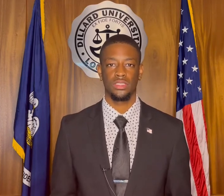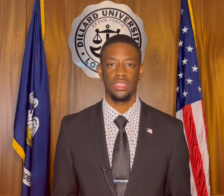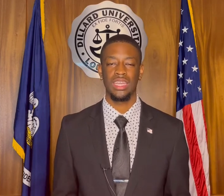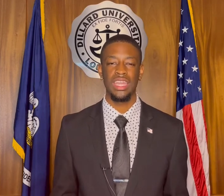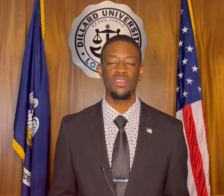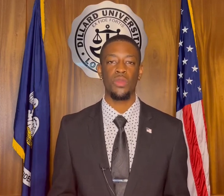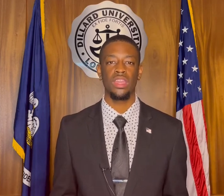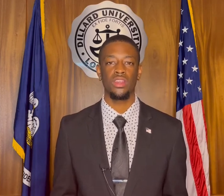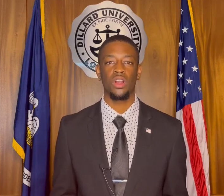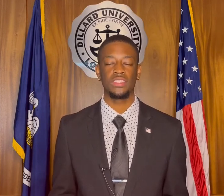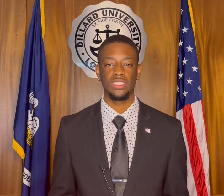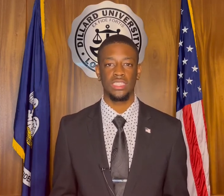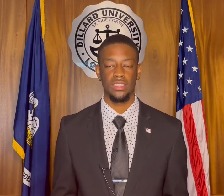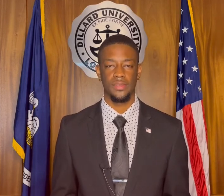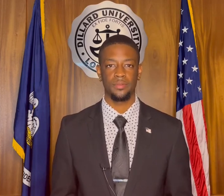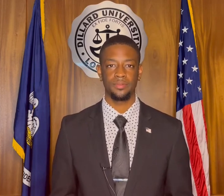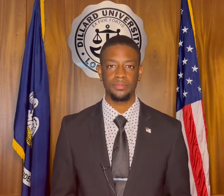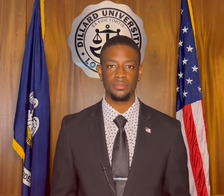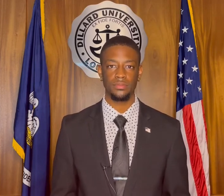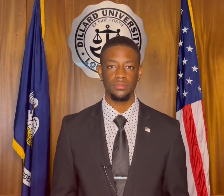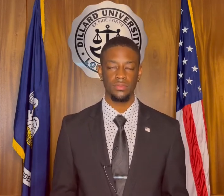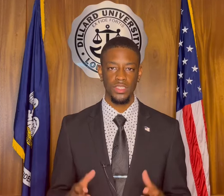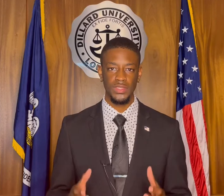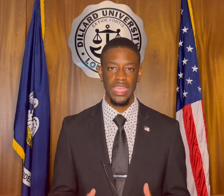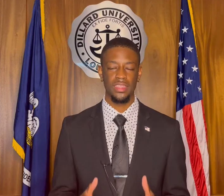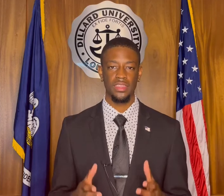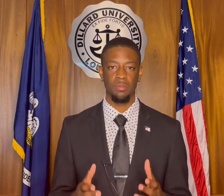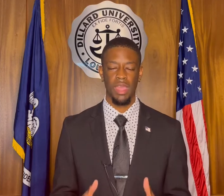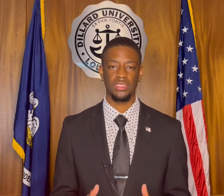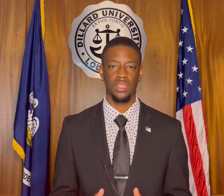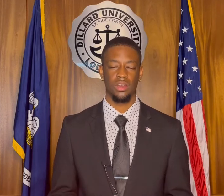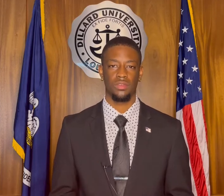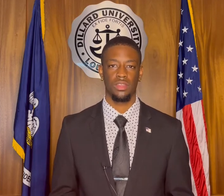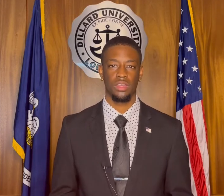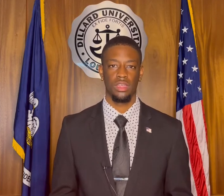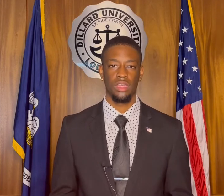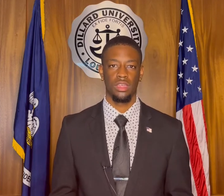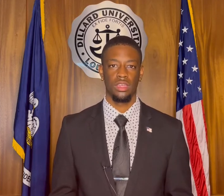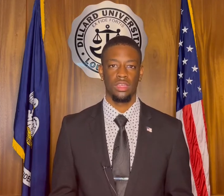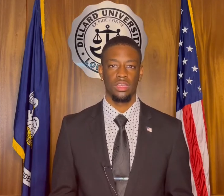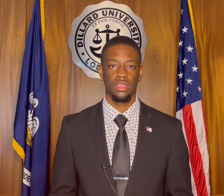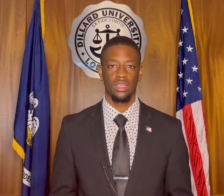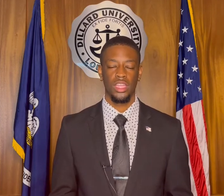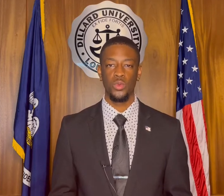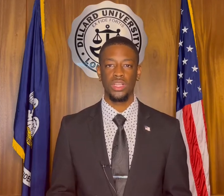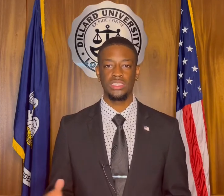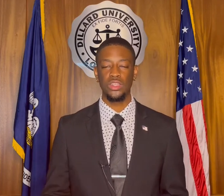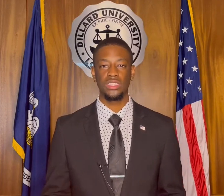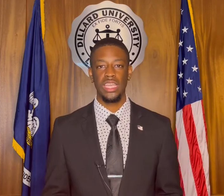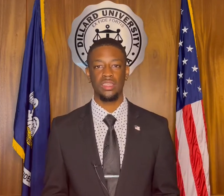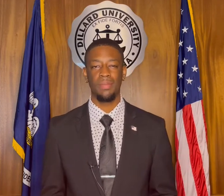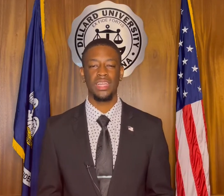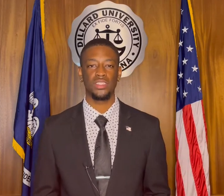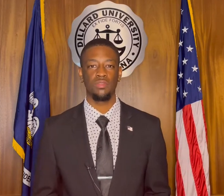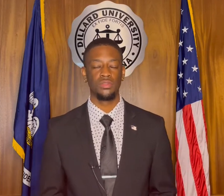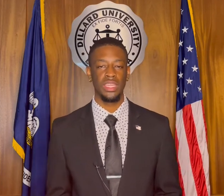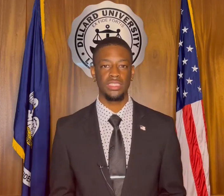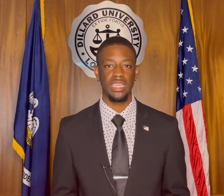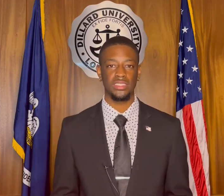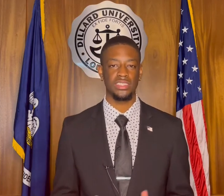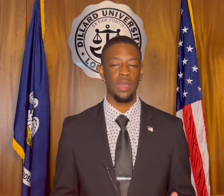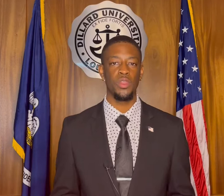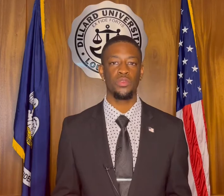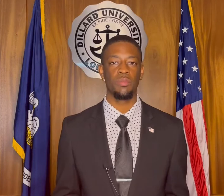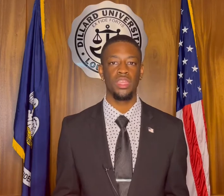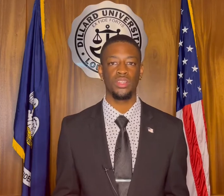offices, and even right here on Gentilly, you've taken the mask off. And you will continue to take the mask off of